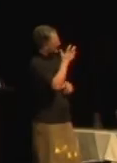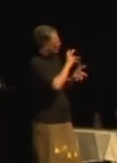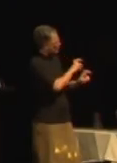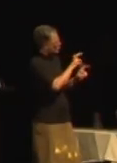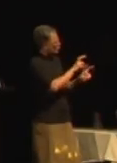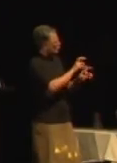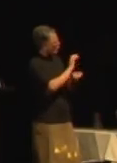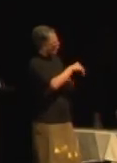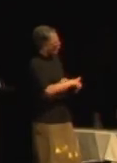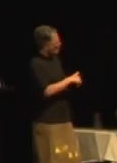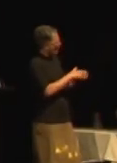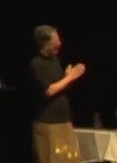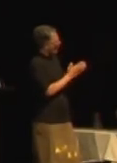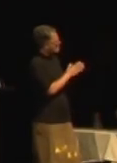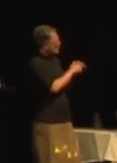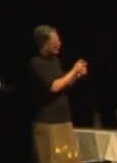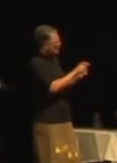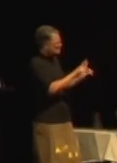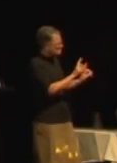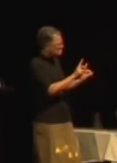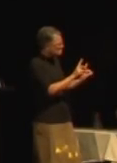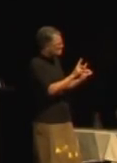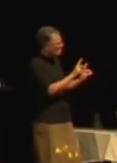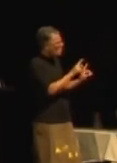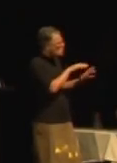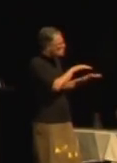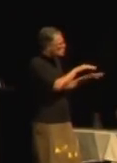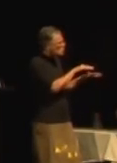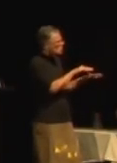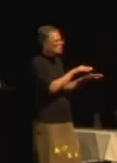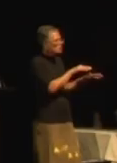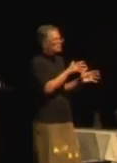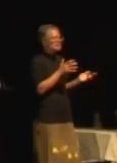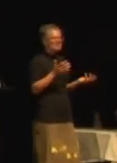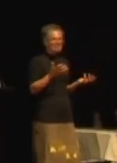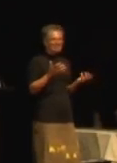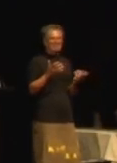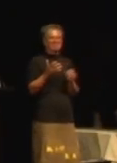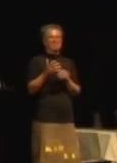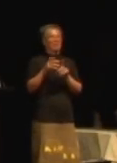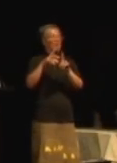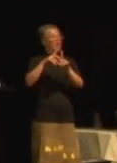area. According to the American Library Association's Diversity Counts report in